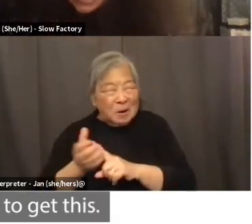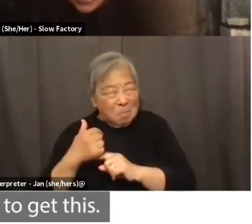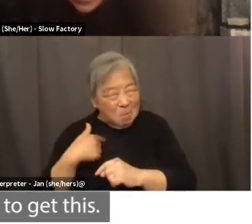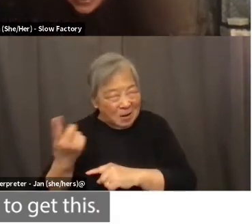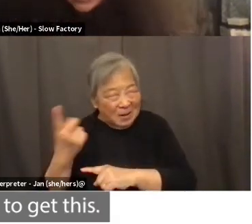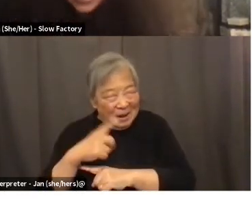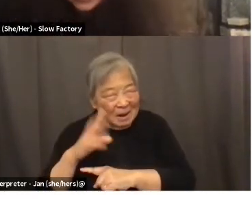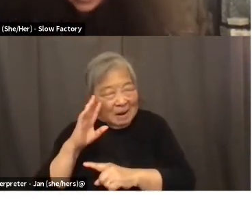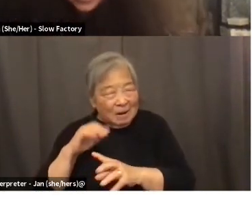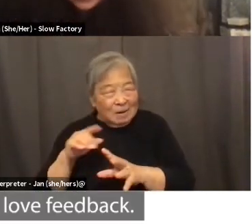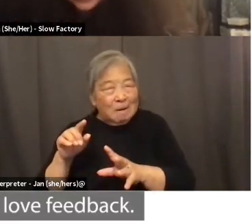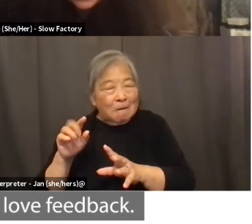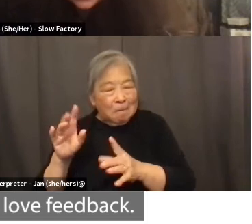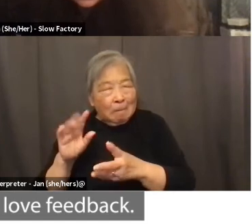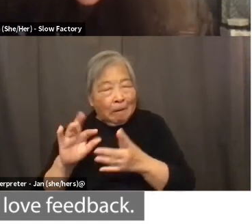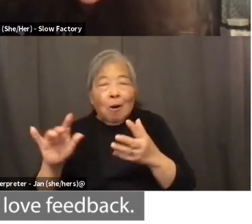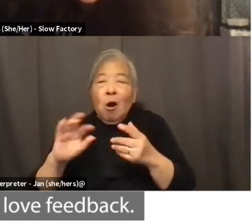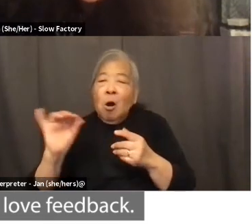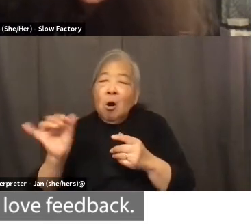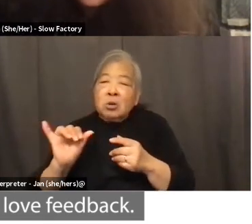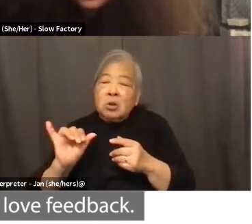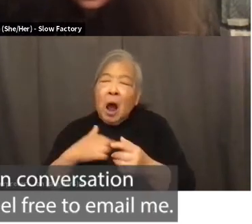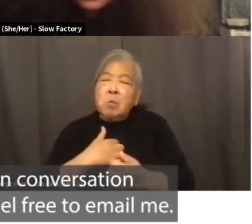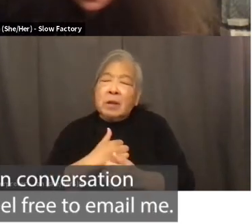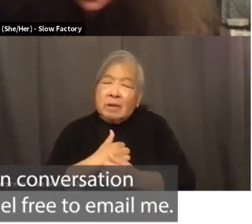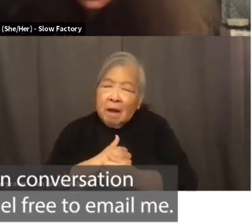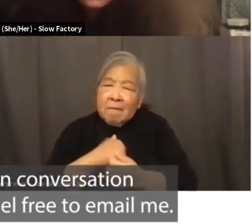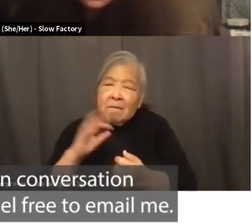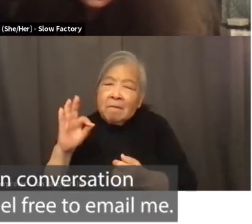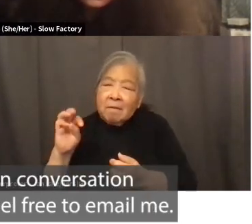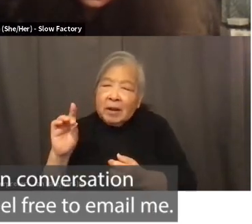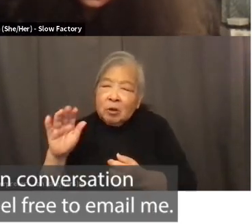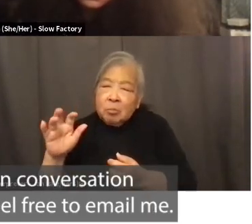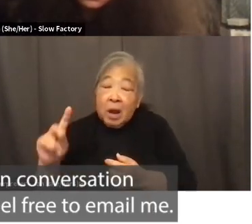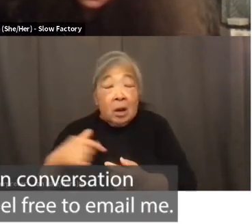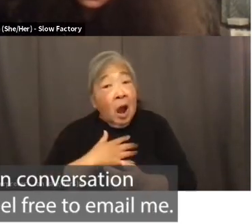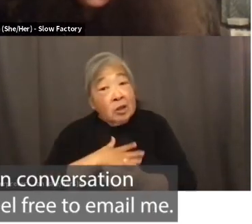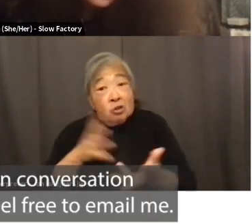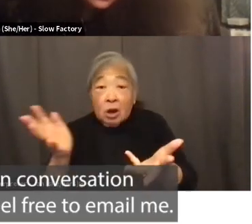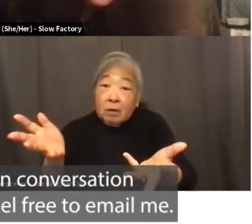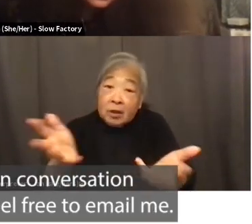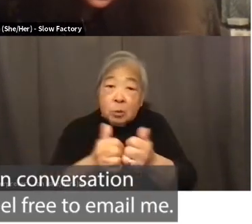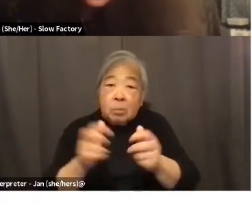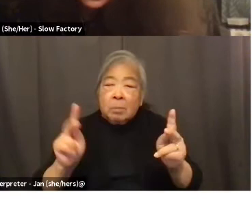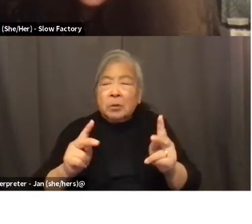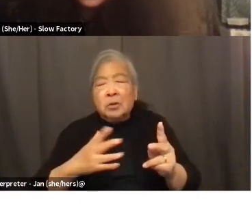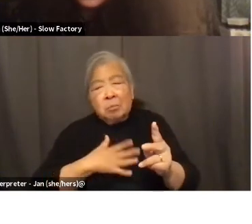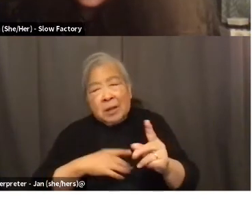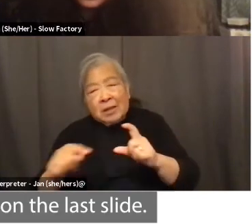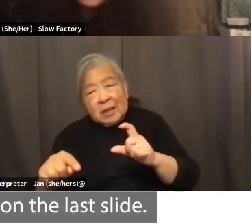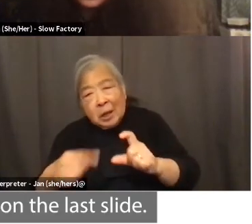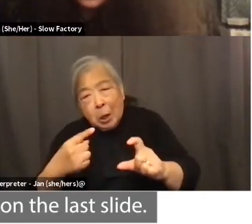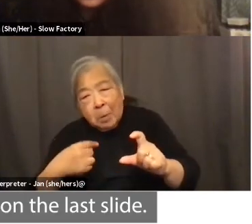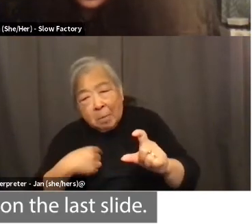from this. Also, like, I would love feedback. Like, I love being in a conversation with people. So, like, feel free to email me.